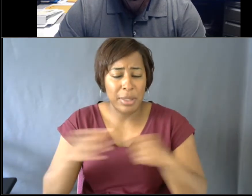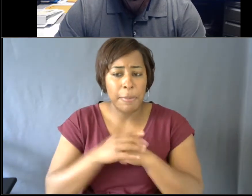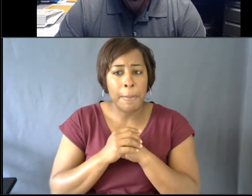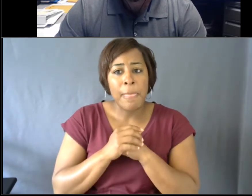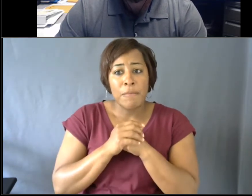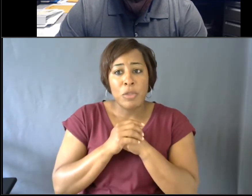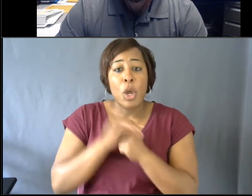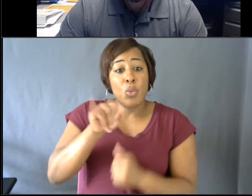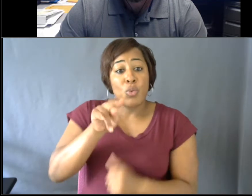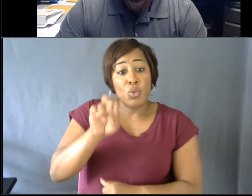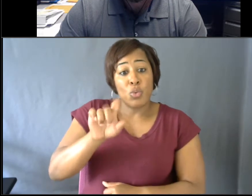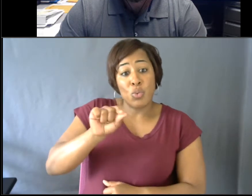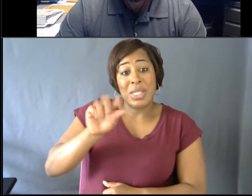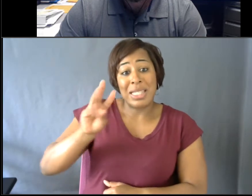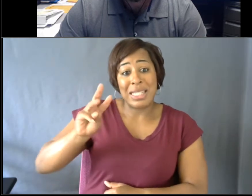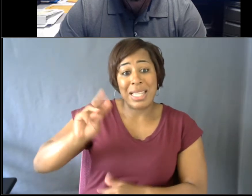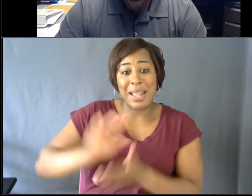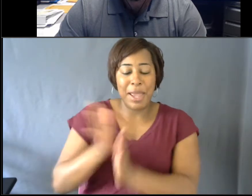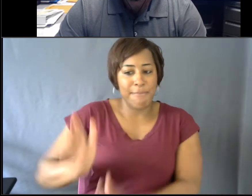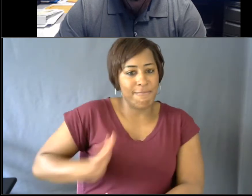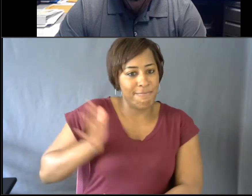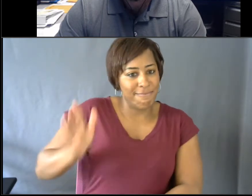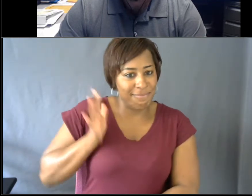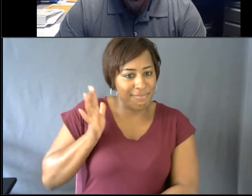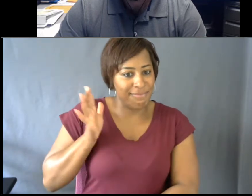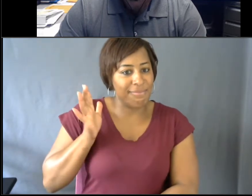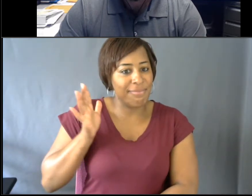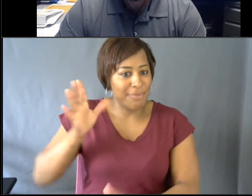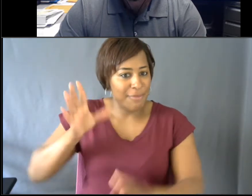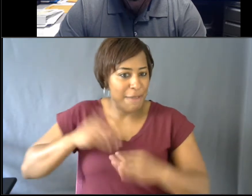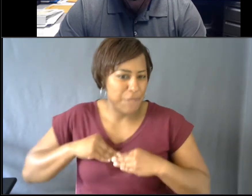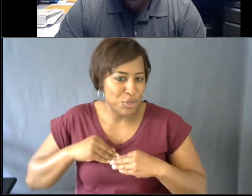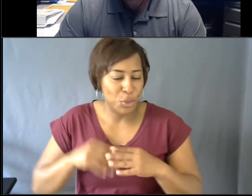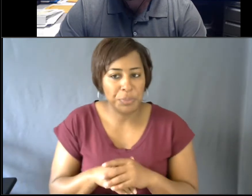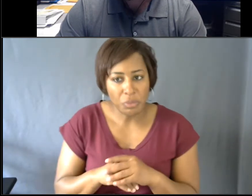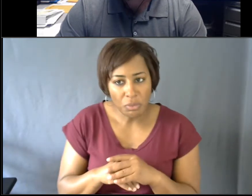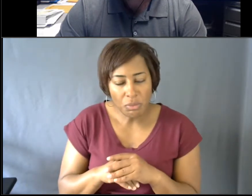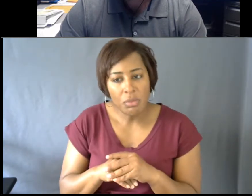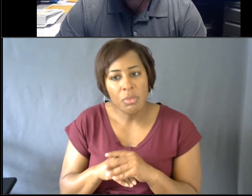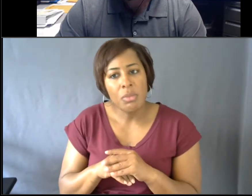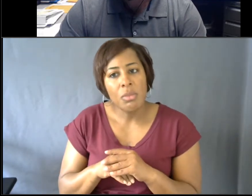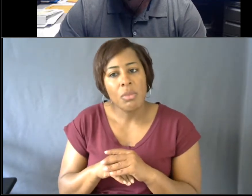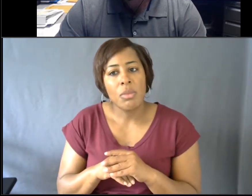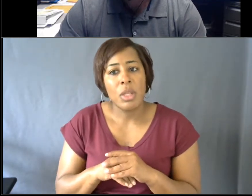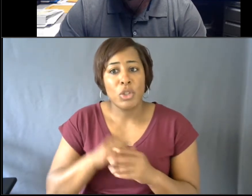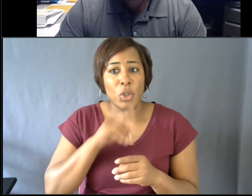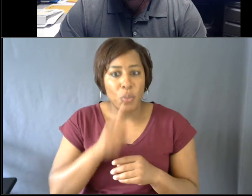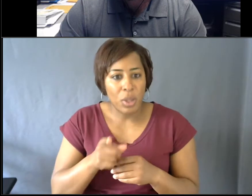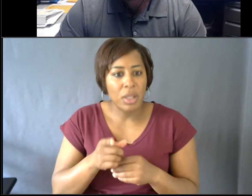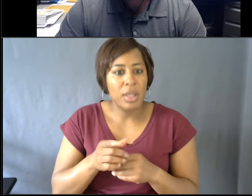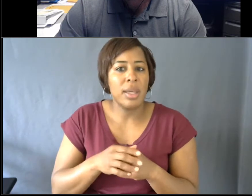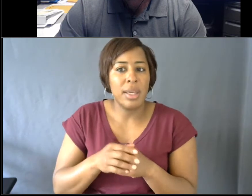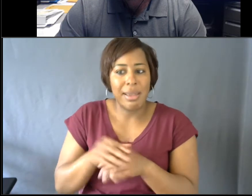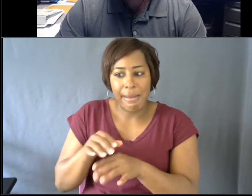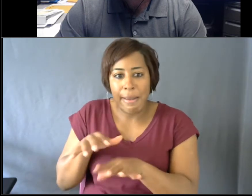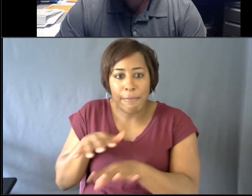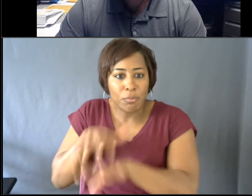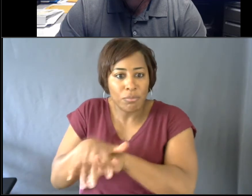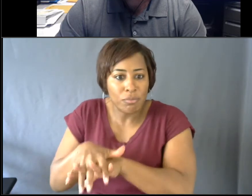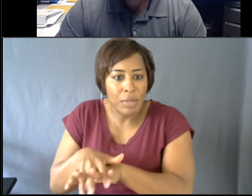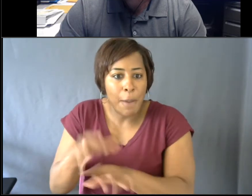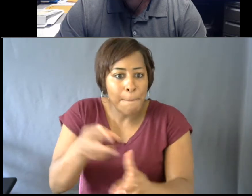June 2016. So really, from serving the public in a grassroots effort